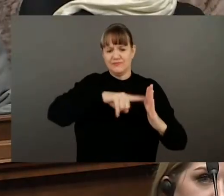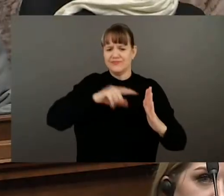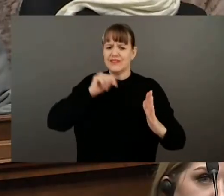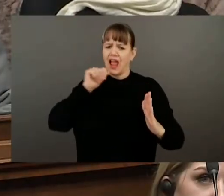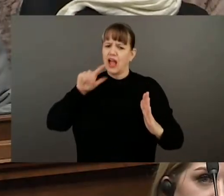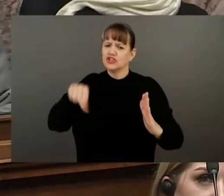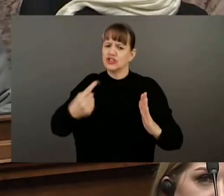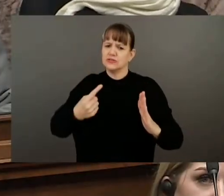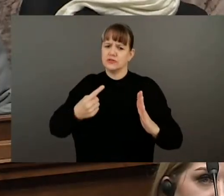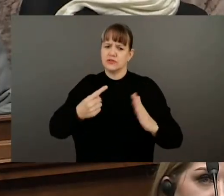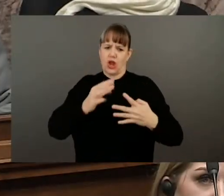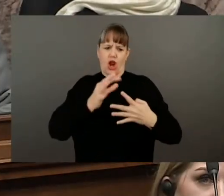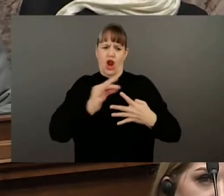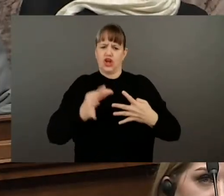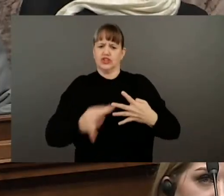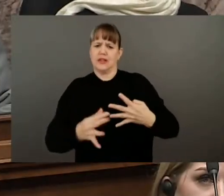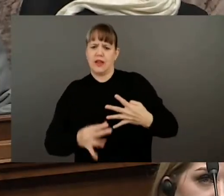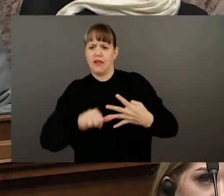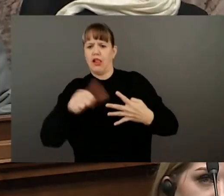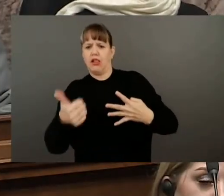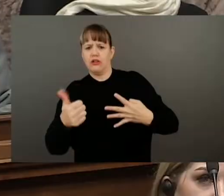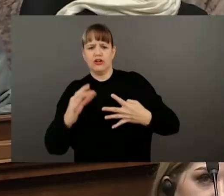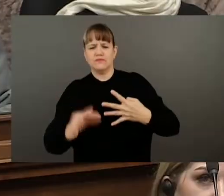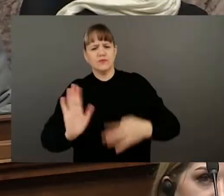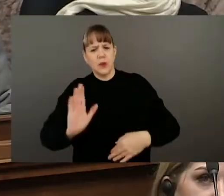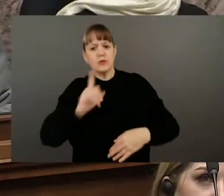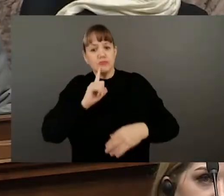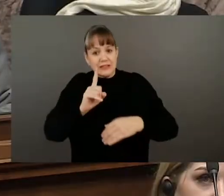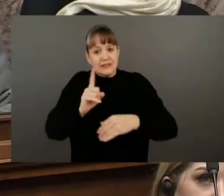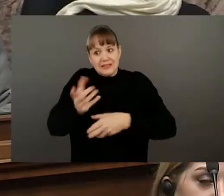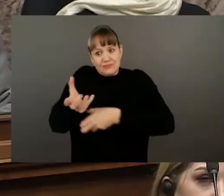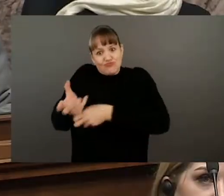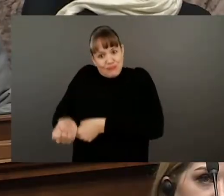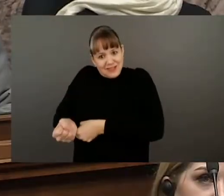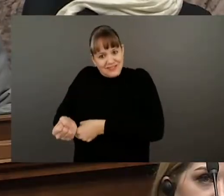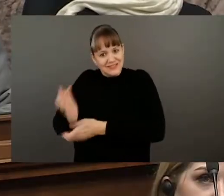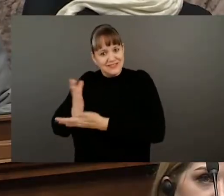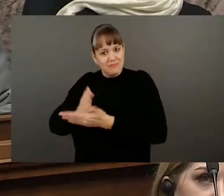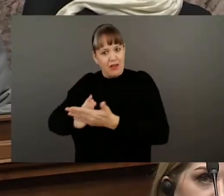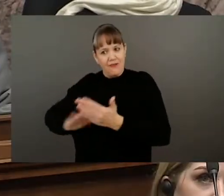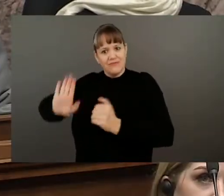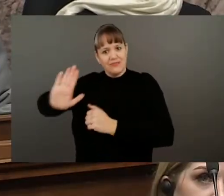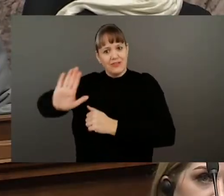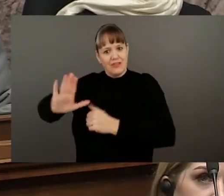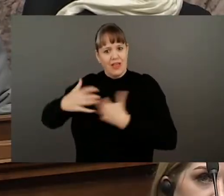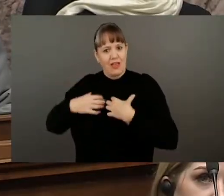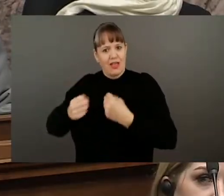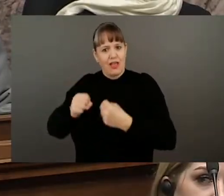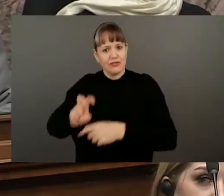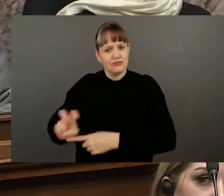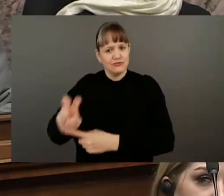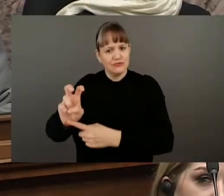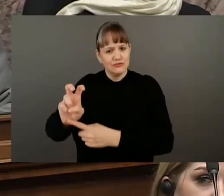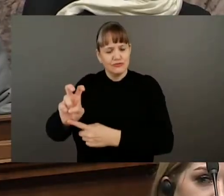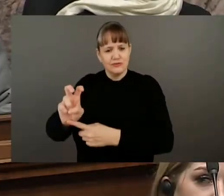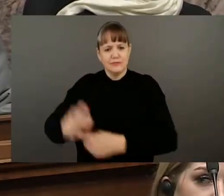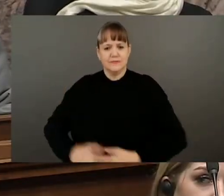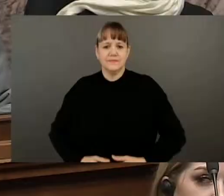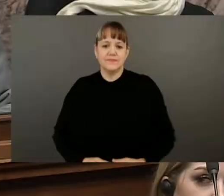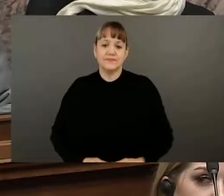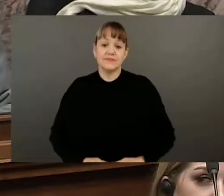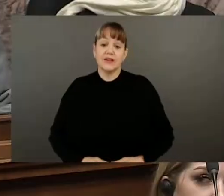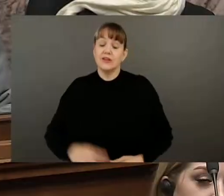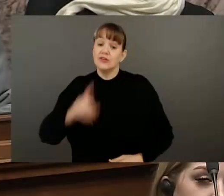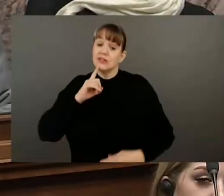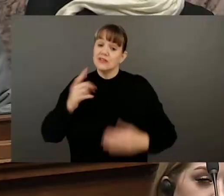and integral part of their health journey. These practitioners strengthen our healthcare system, expand patient choice,